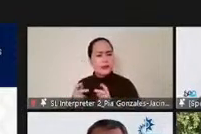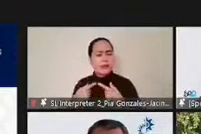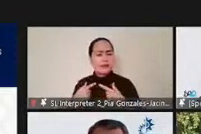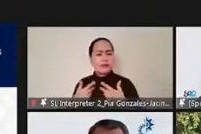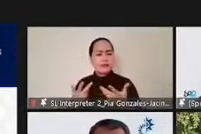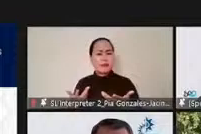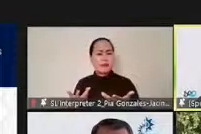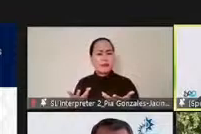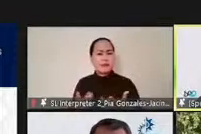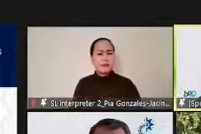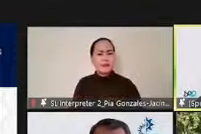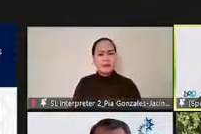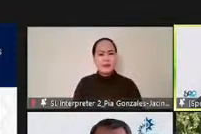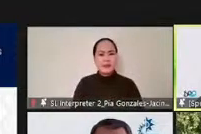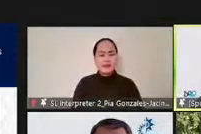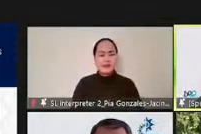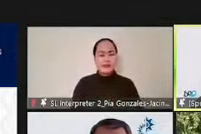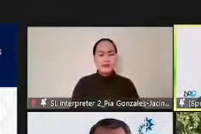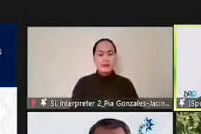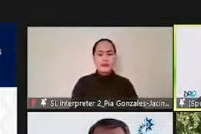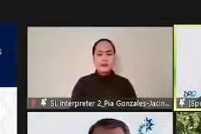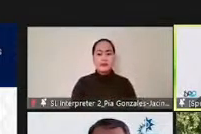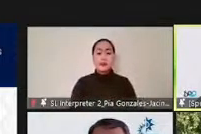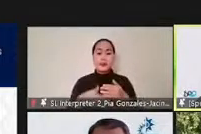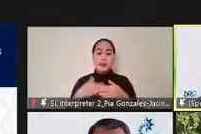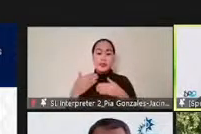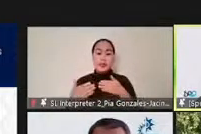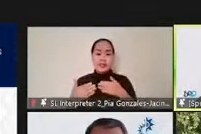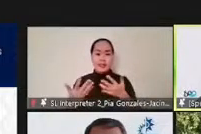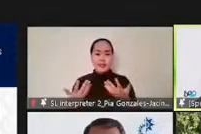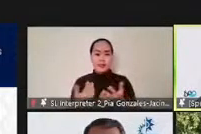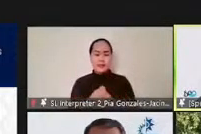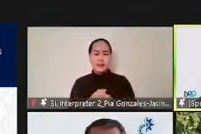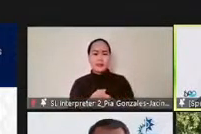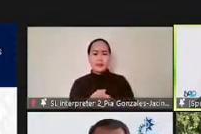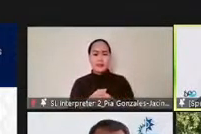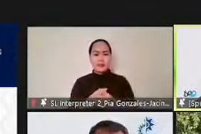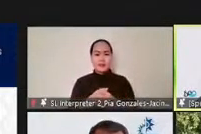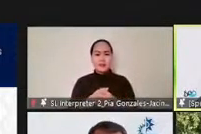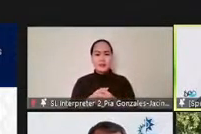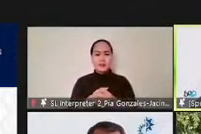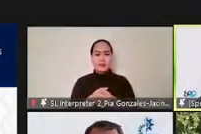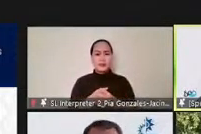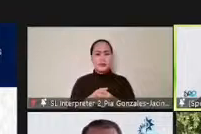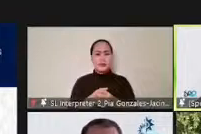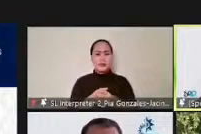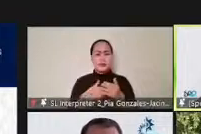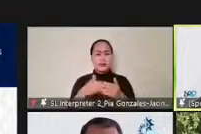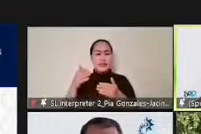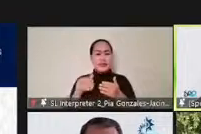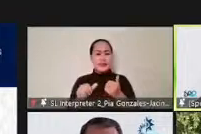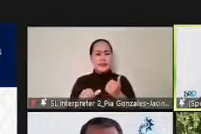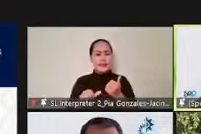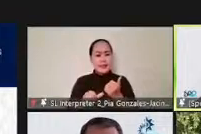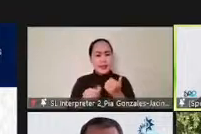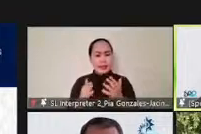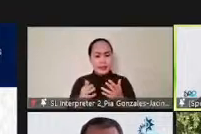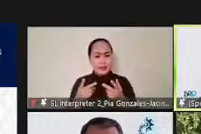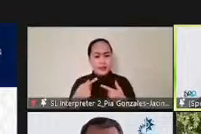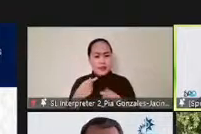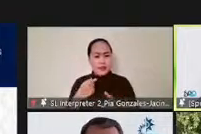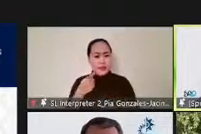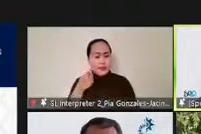Okay. So the next question from the secretariat is for, I think,